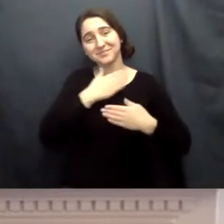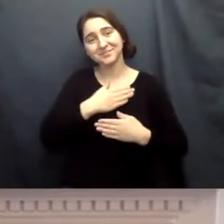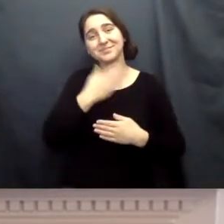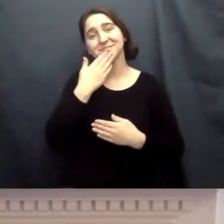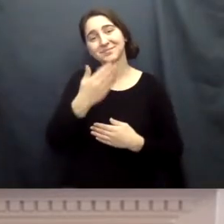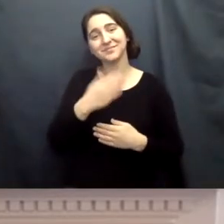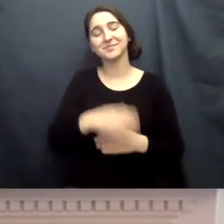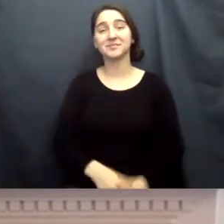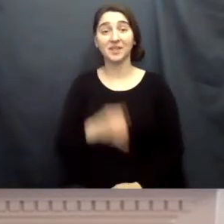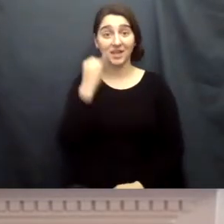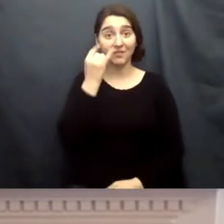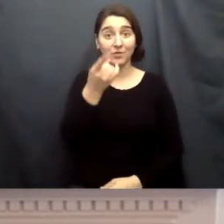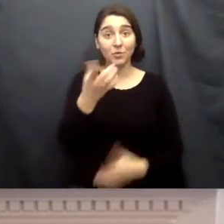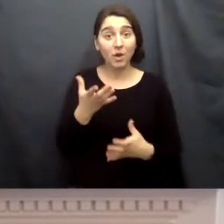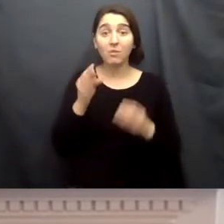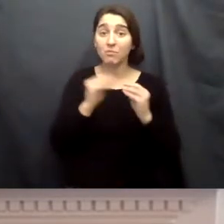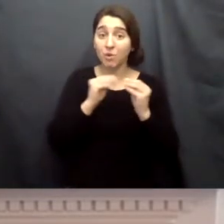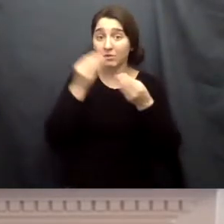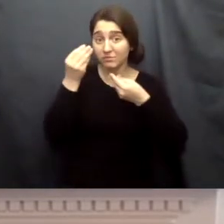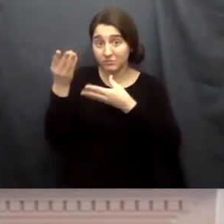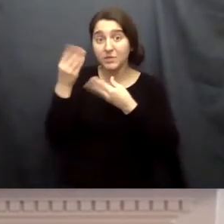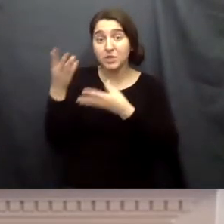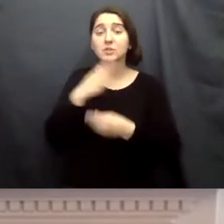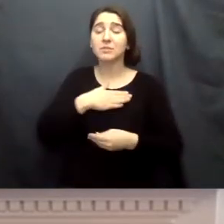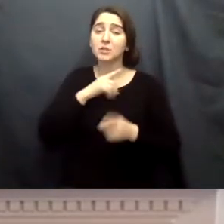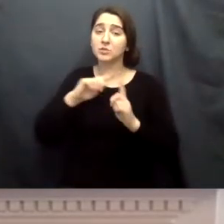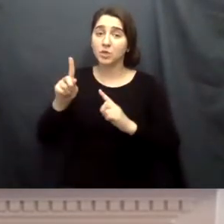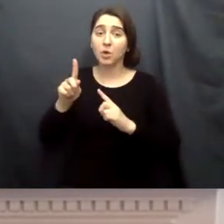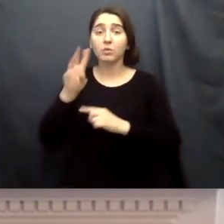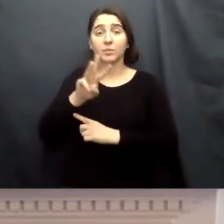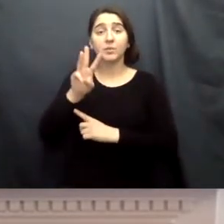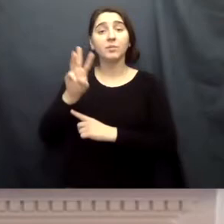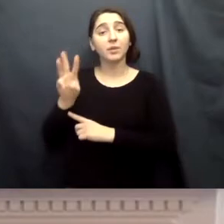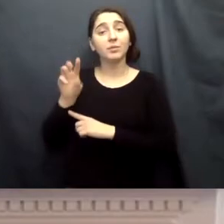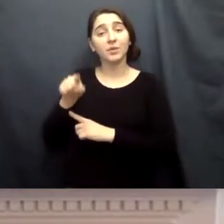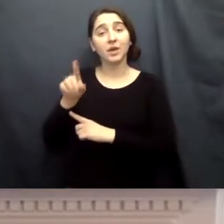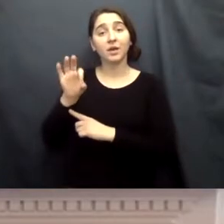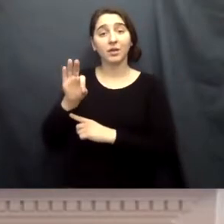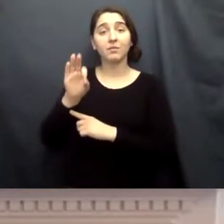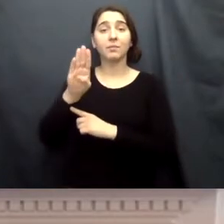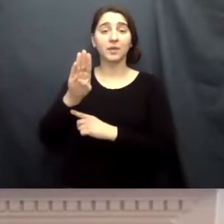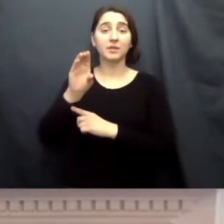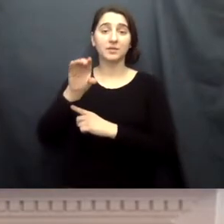more information about our community, visit our website at